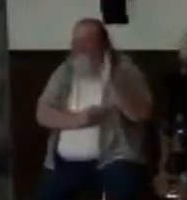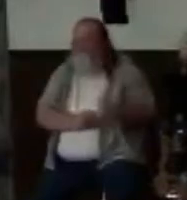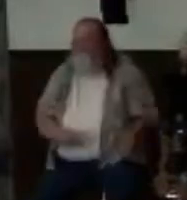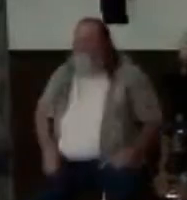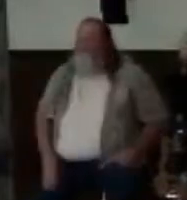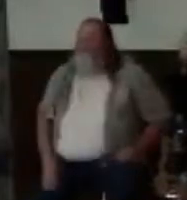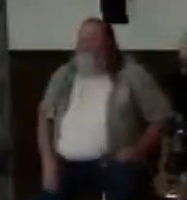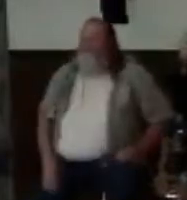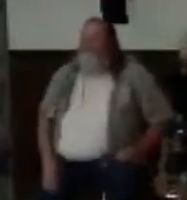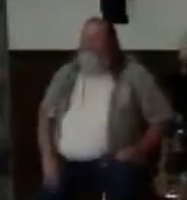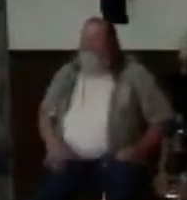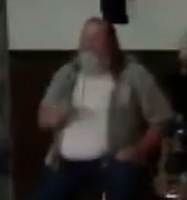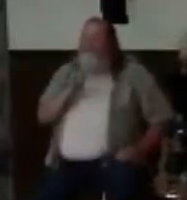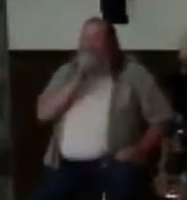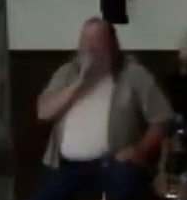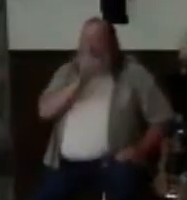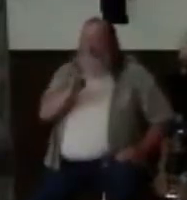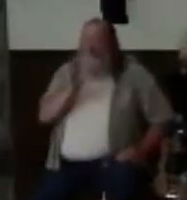Are we that different?